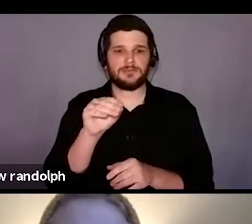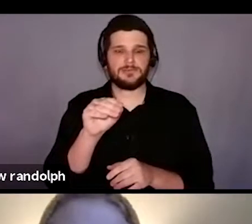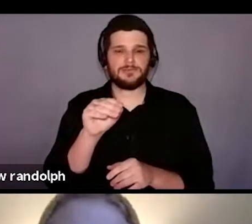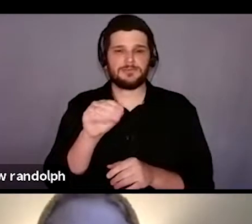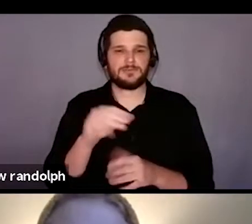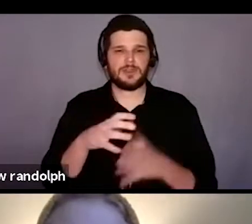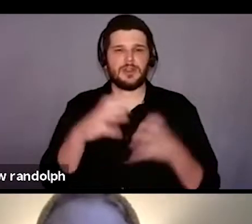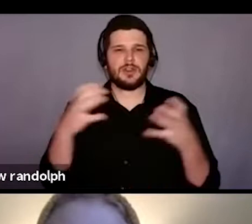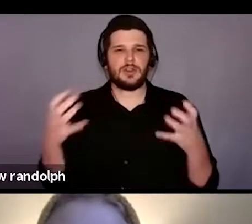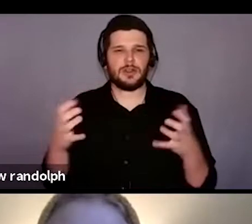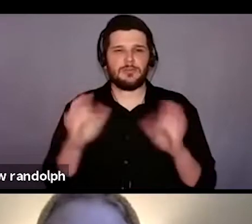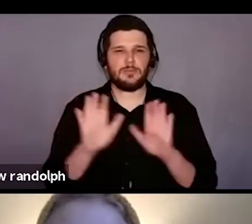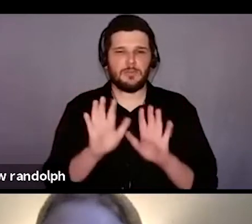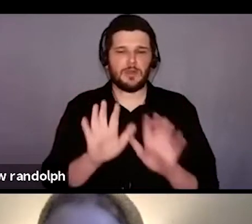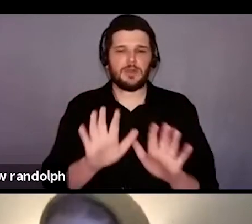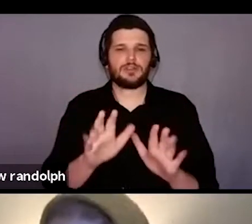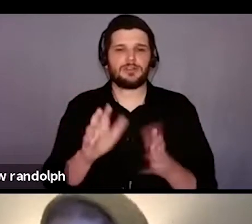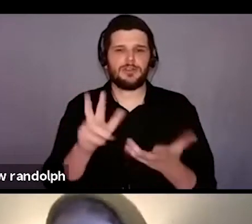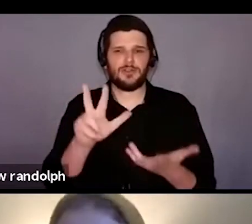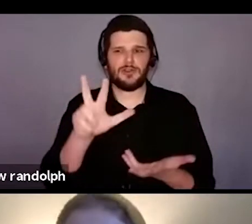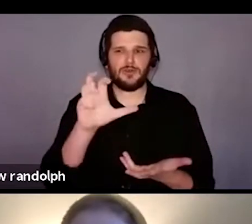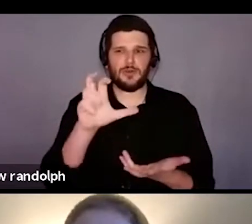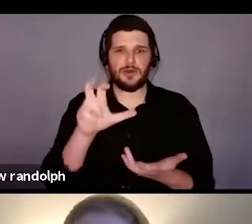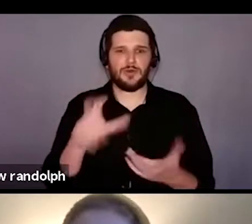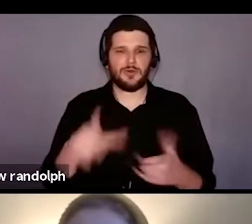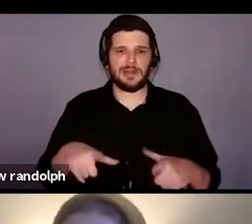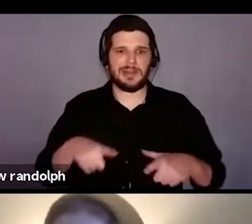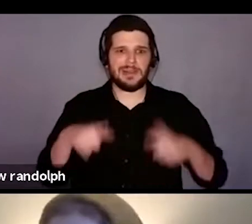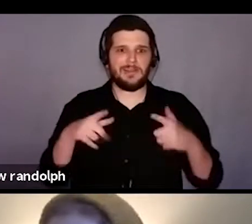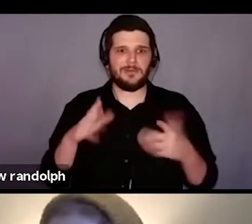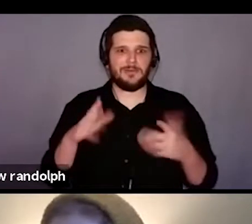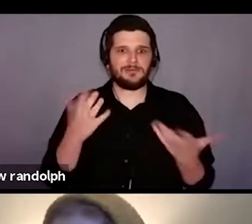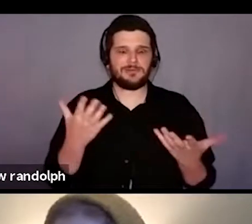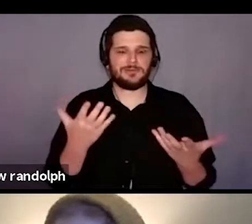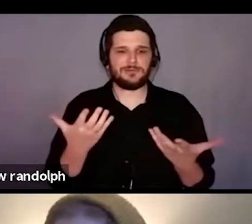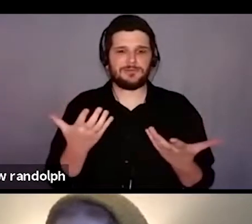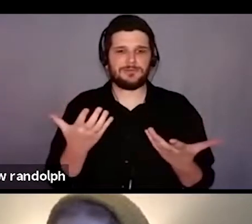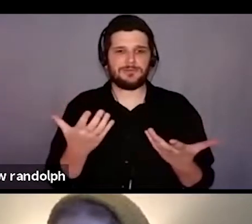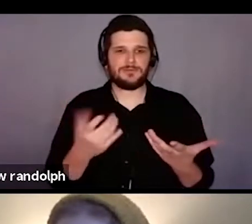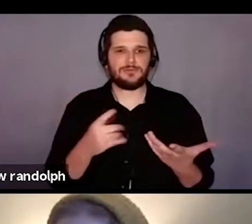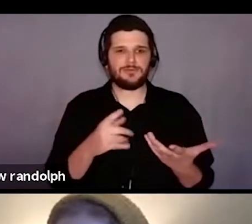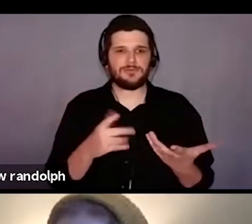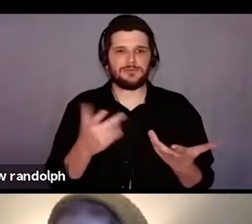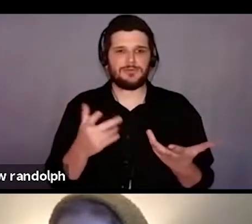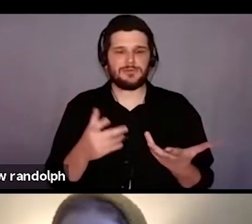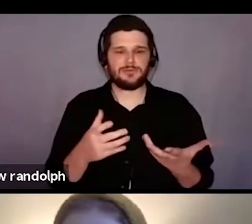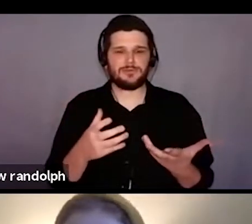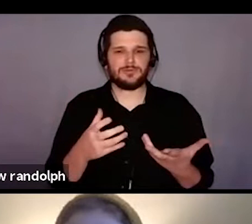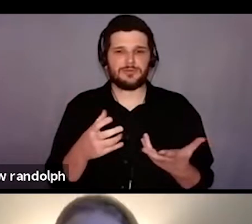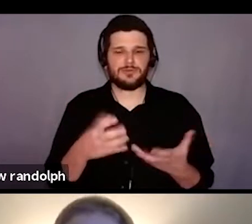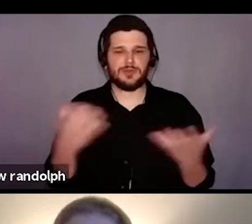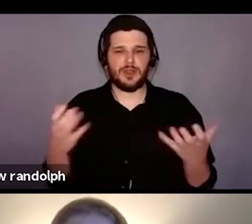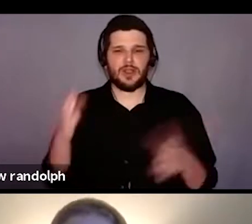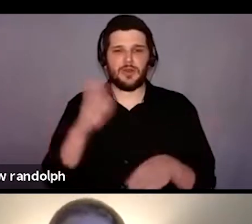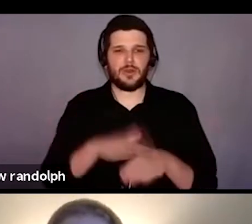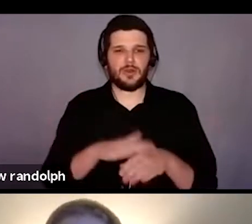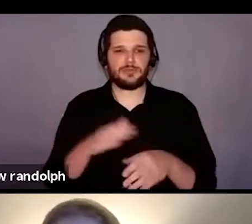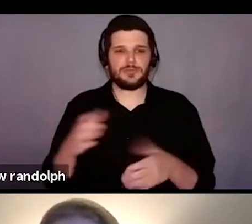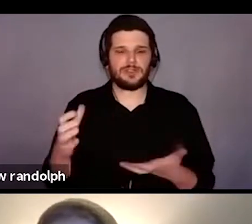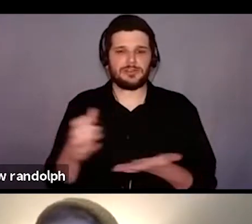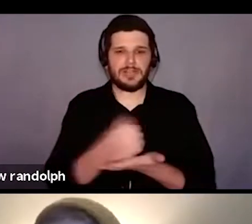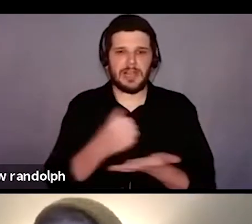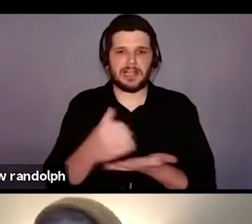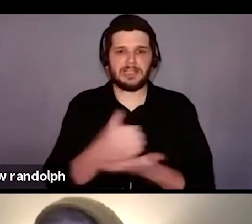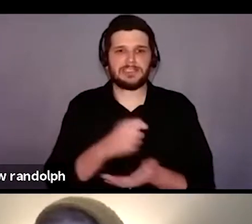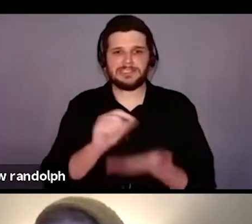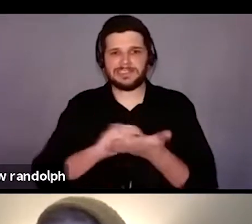there was a lot of push, like 300 to live was sort of a movement going on, and collecting